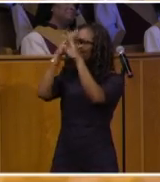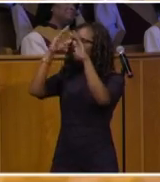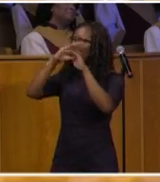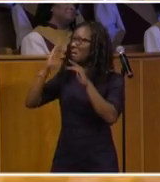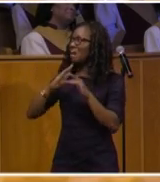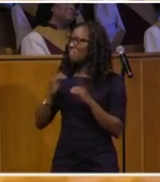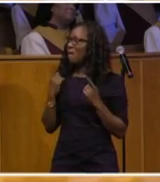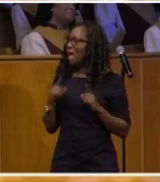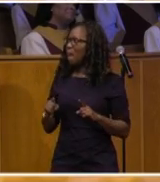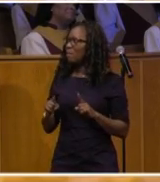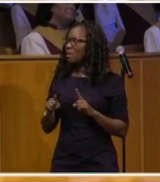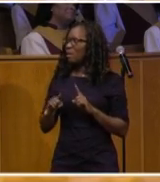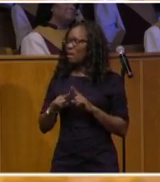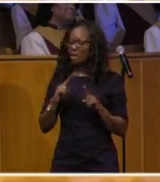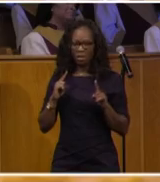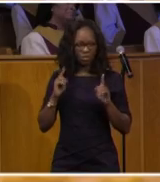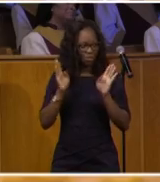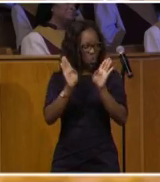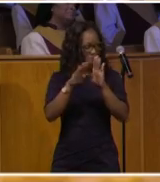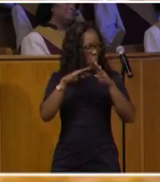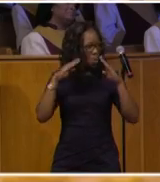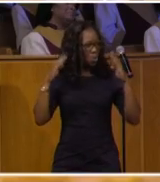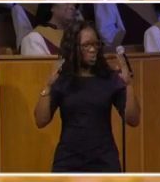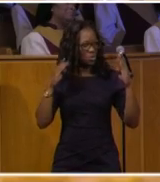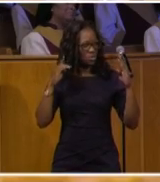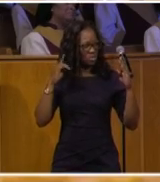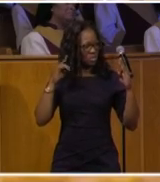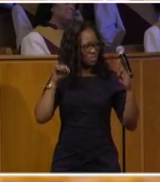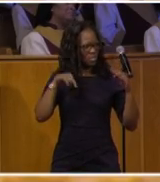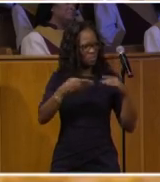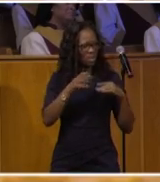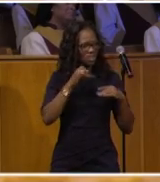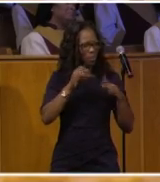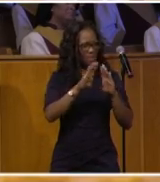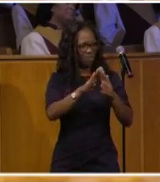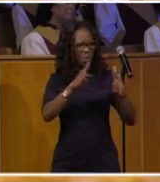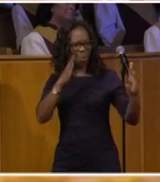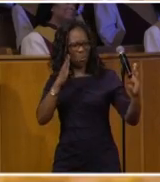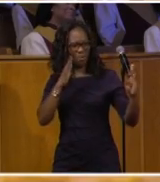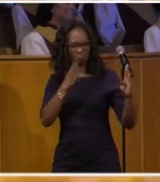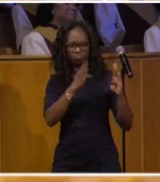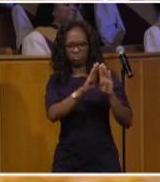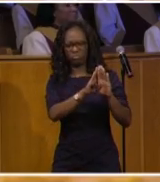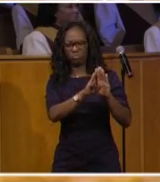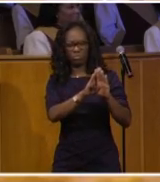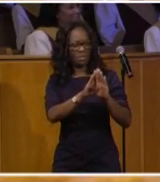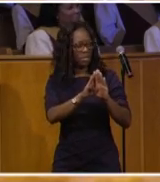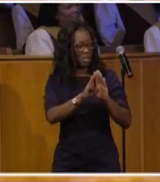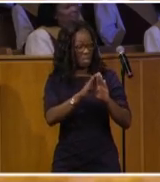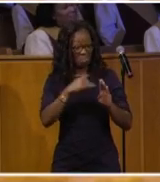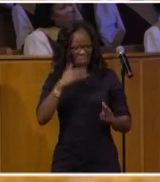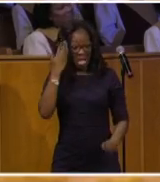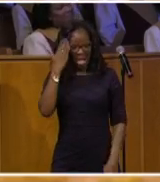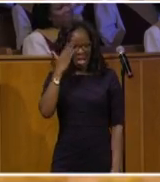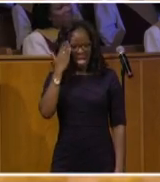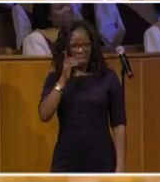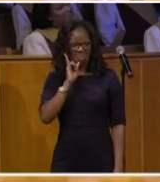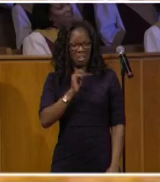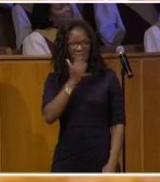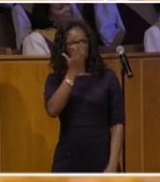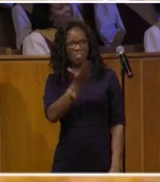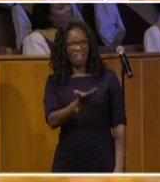sang this morning, doors that weren't even open, that I didn't even know were